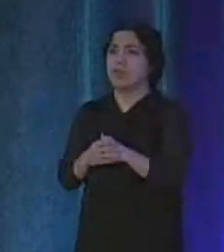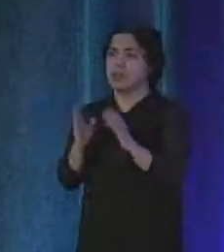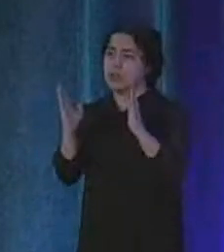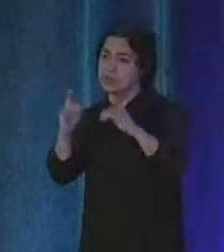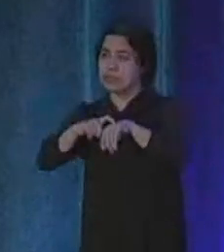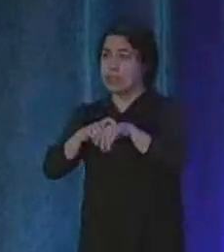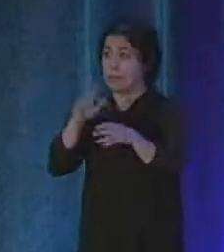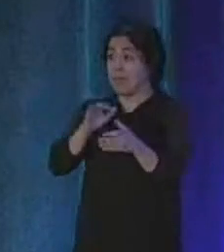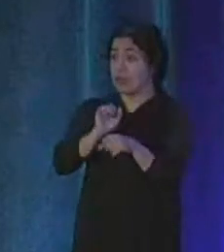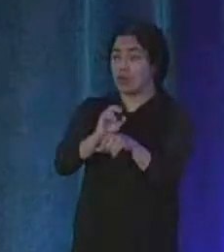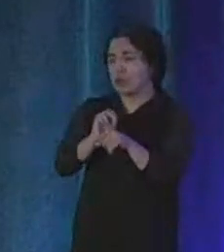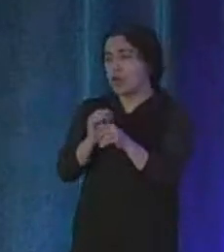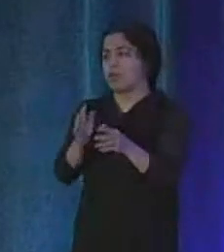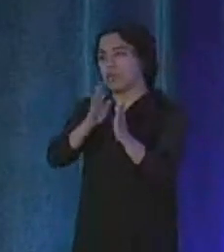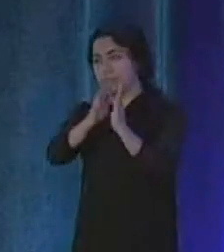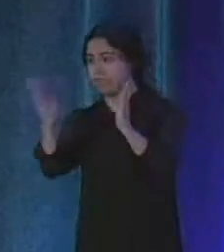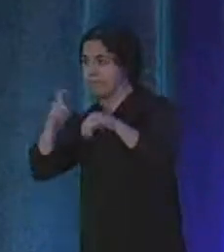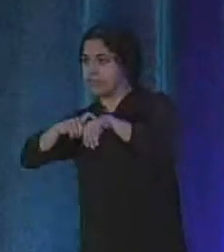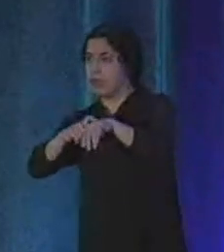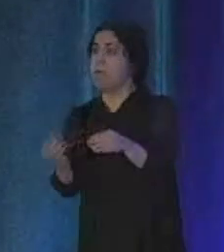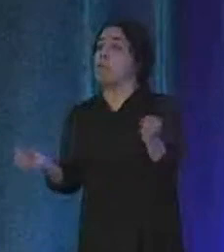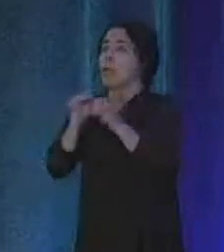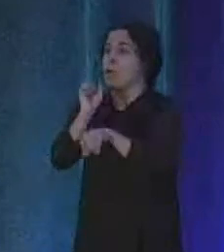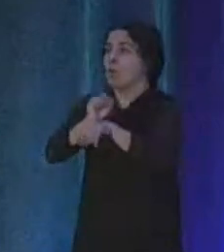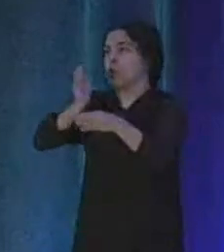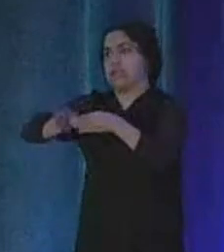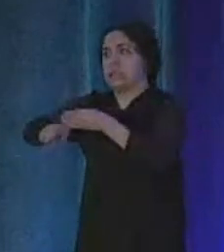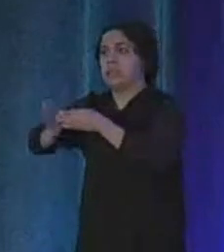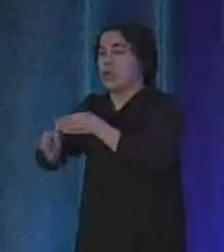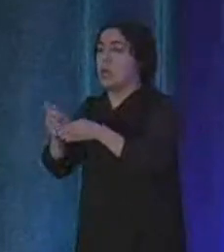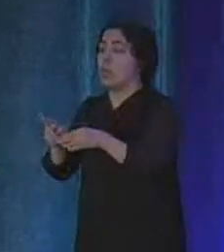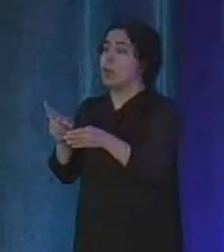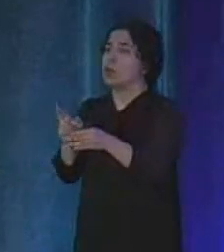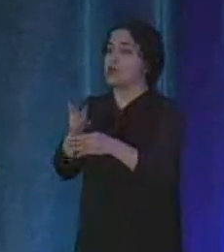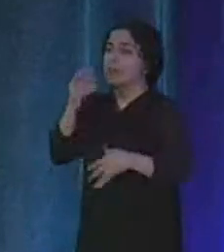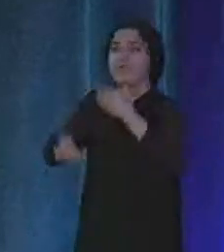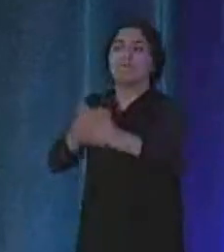more healthy way of working through your current existing work.